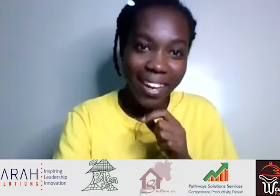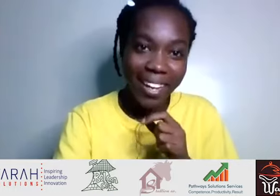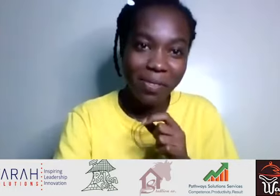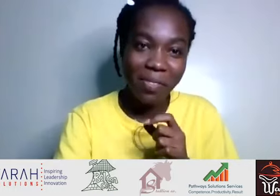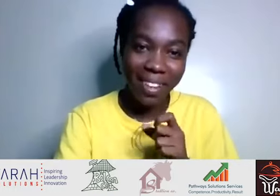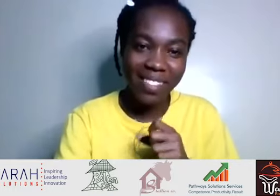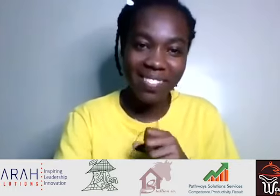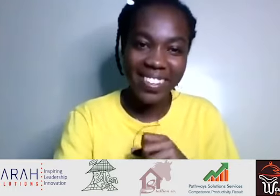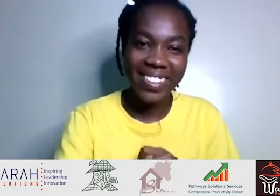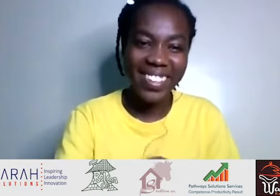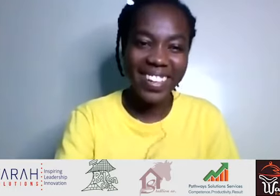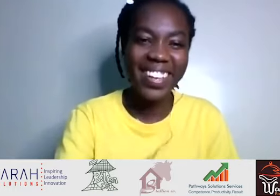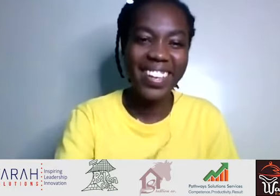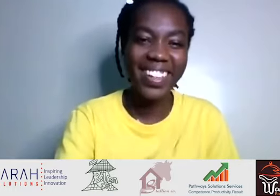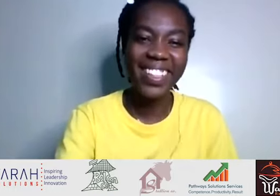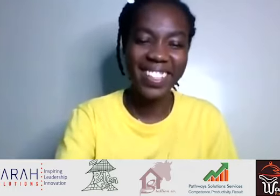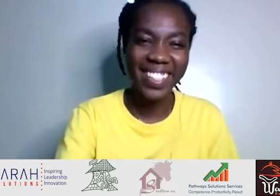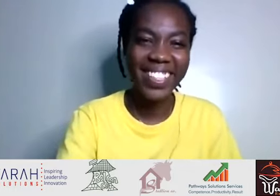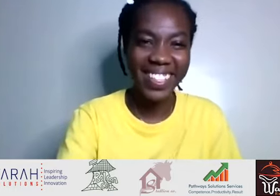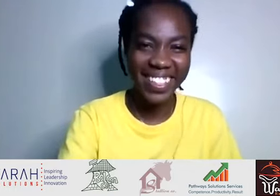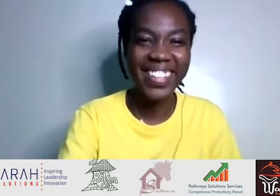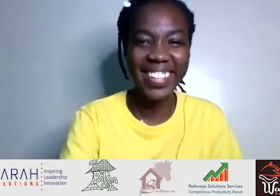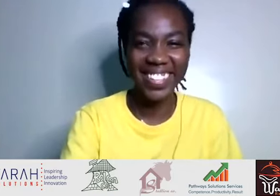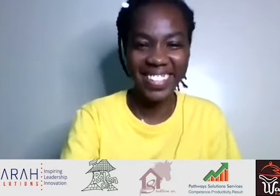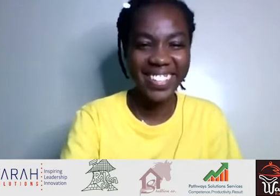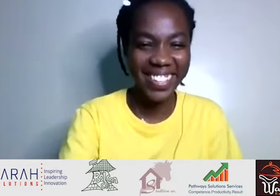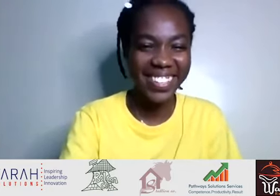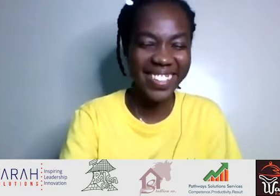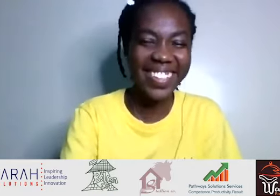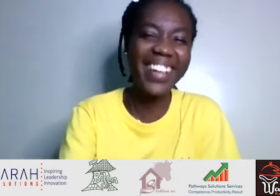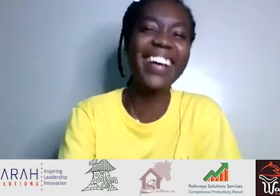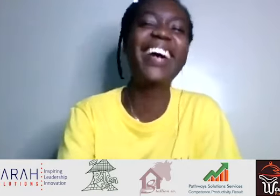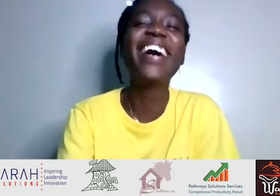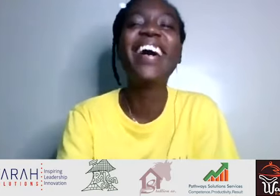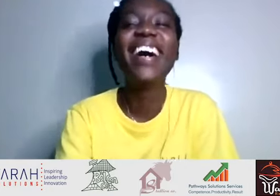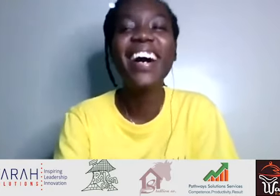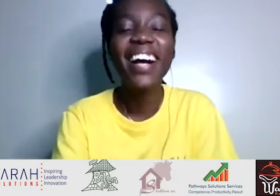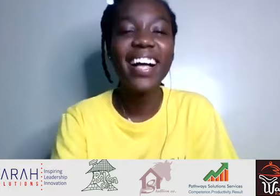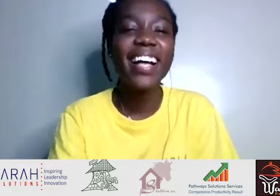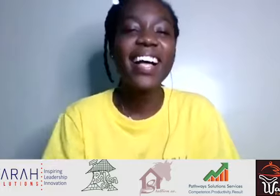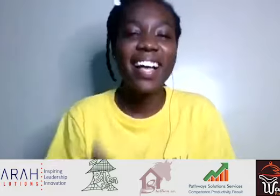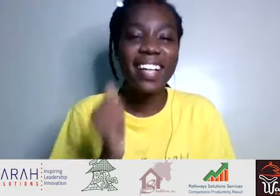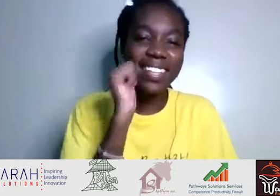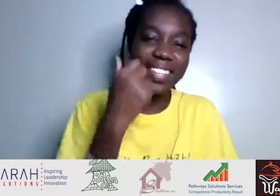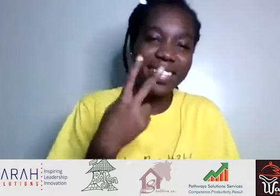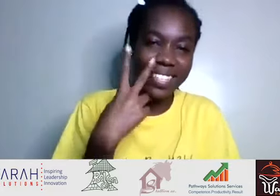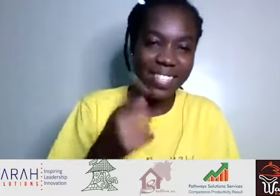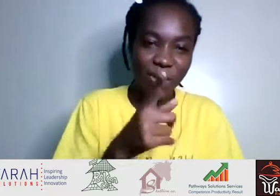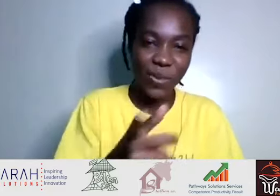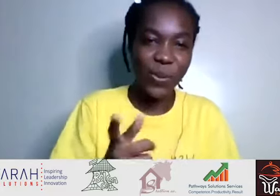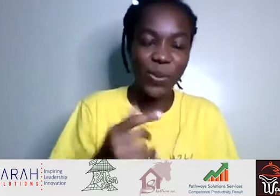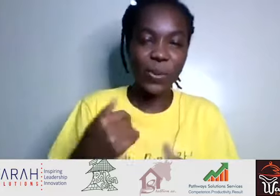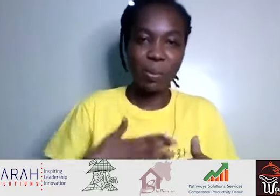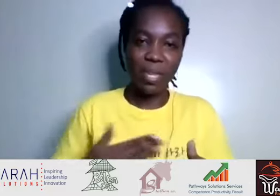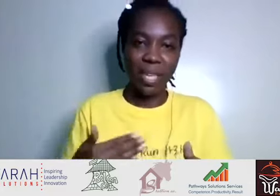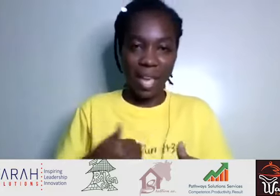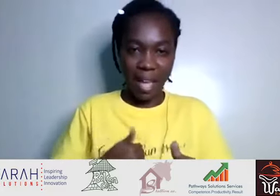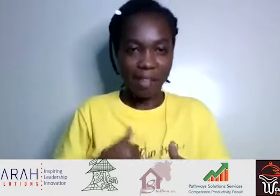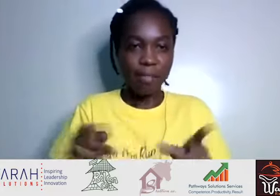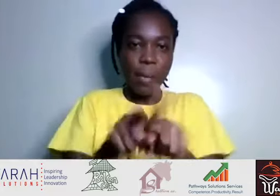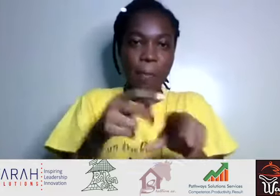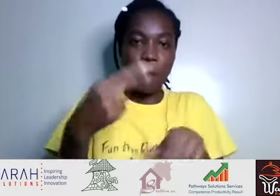I'm fine. Okay. It's good to see you. I have Helen here. Helen is one